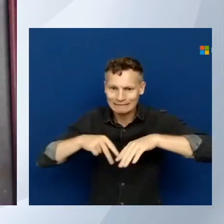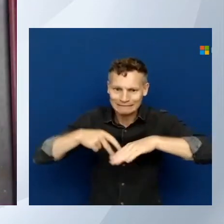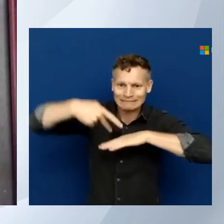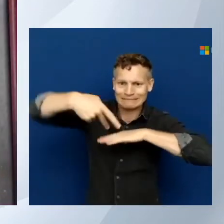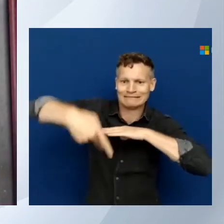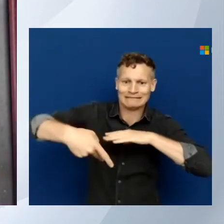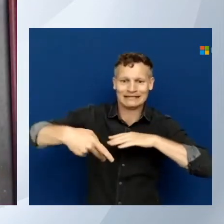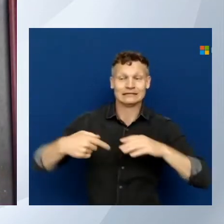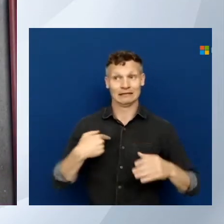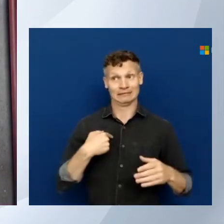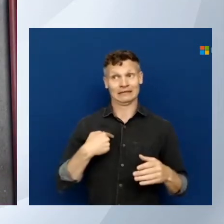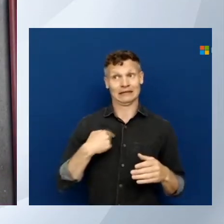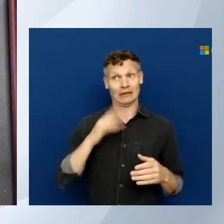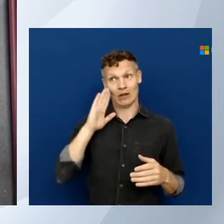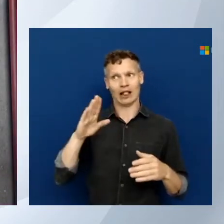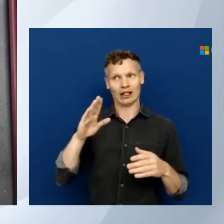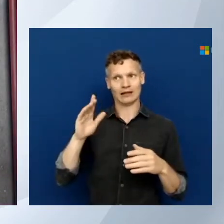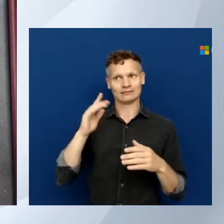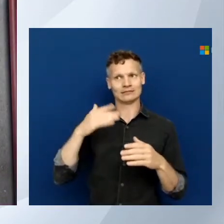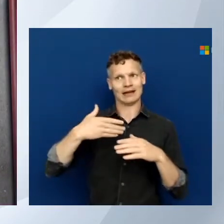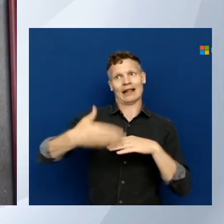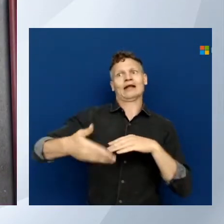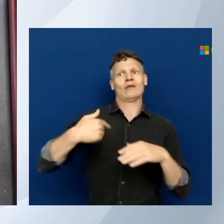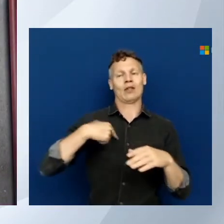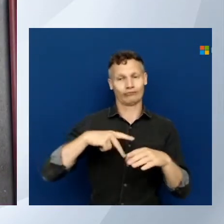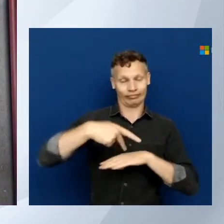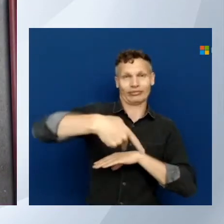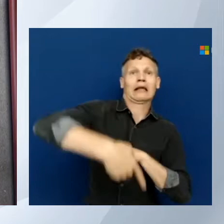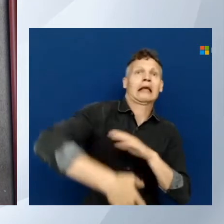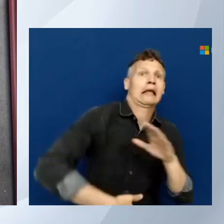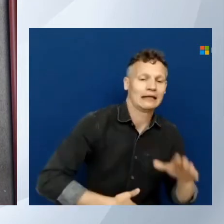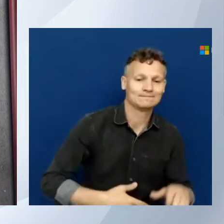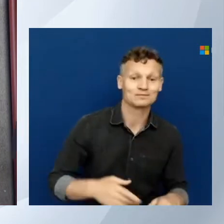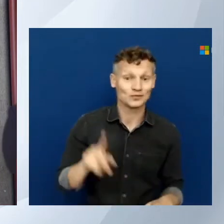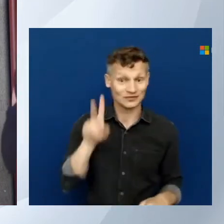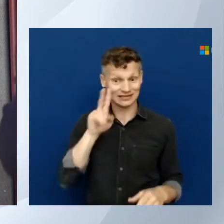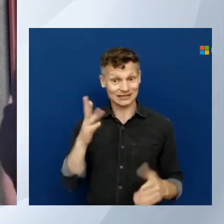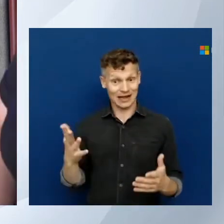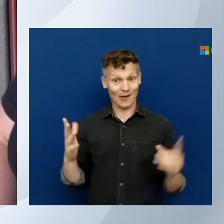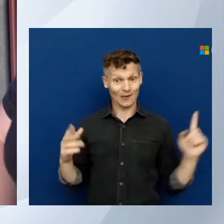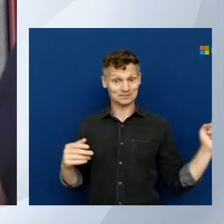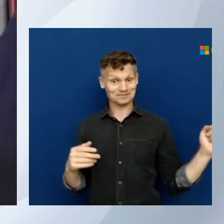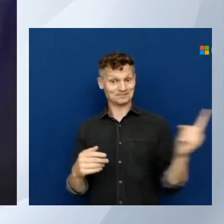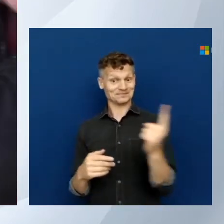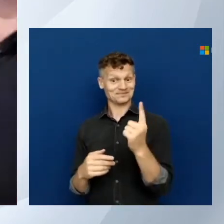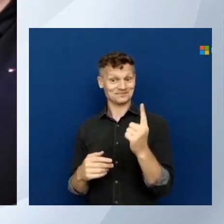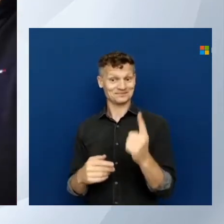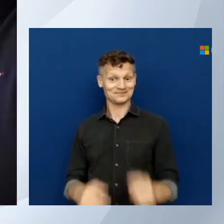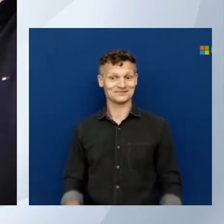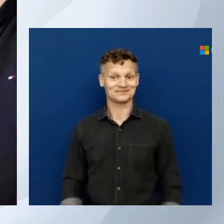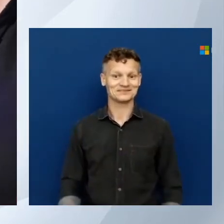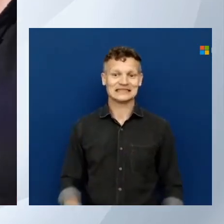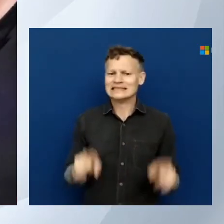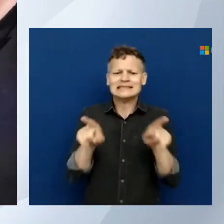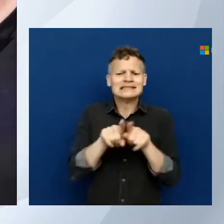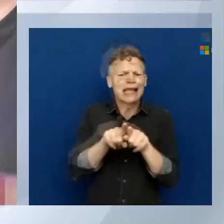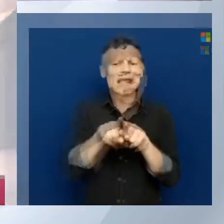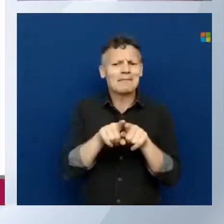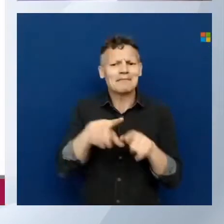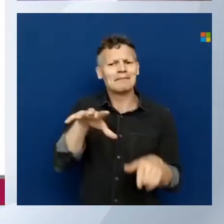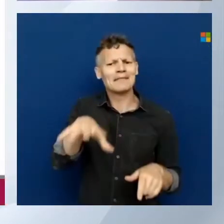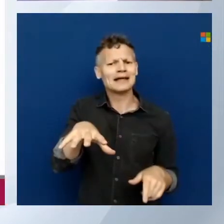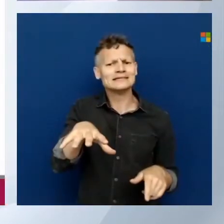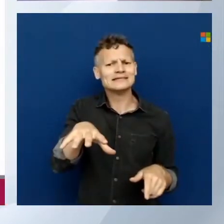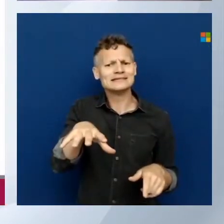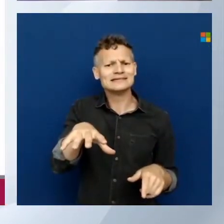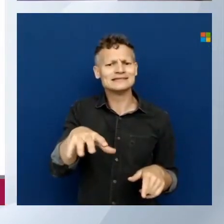So, and we can see her actually arriving. This is hilarious. So we're in the same studio, and this has been a treat really to